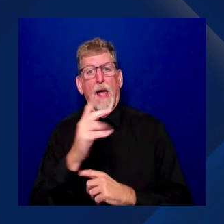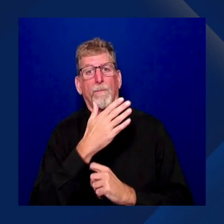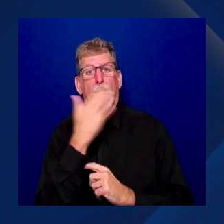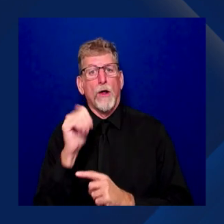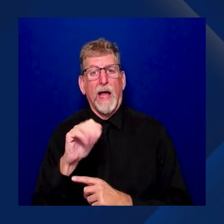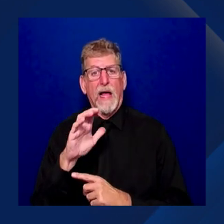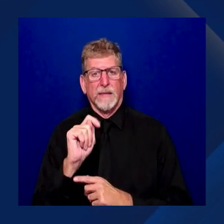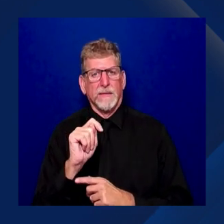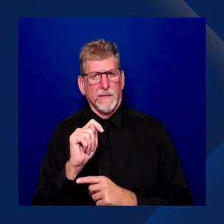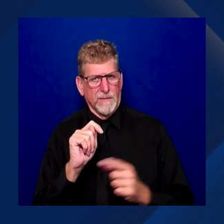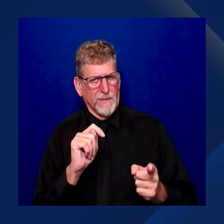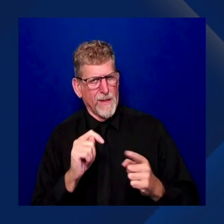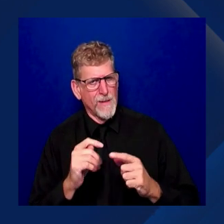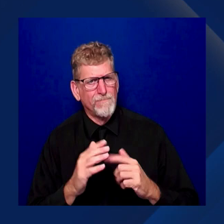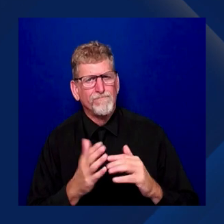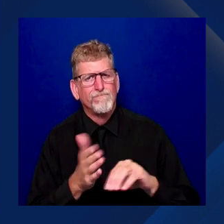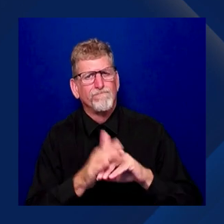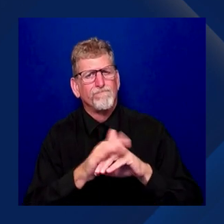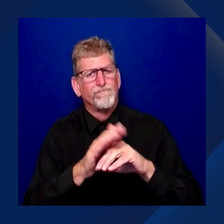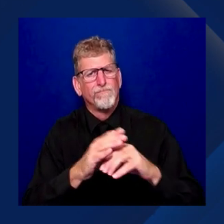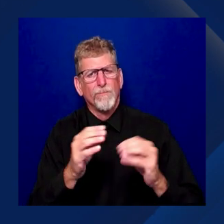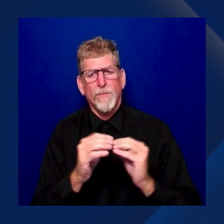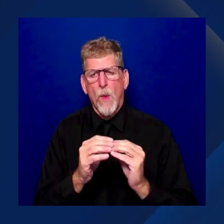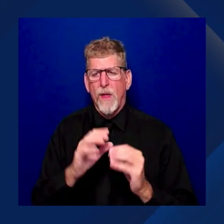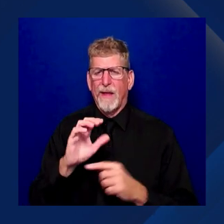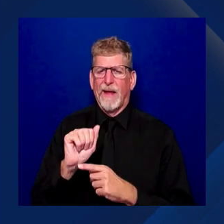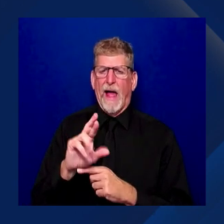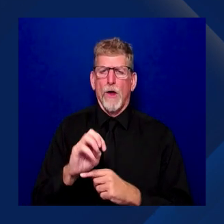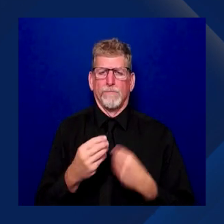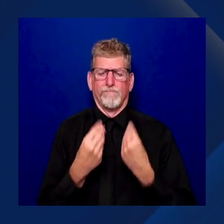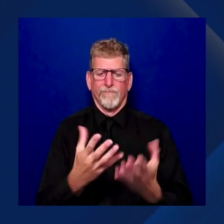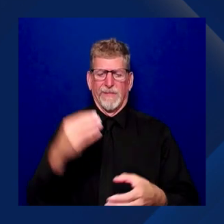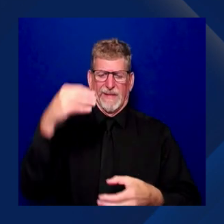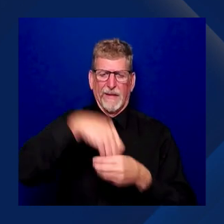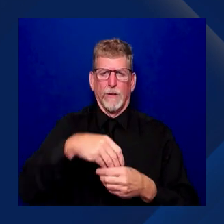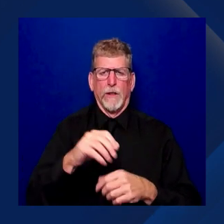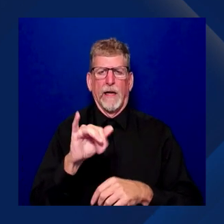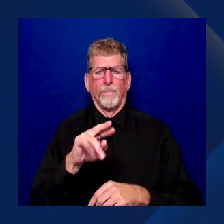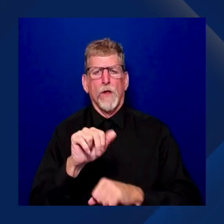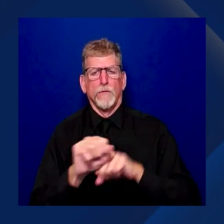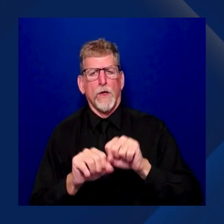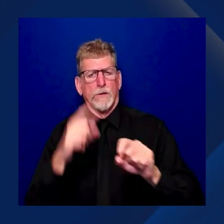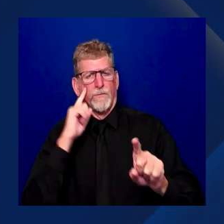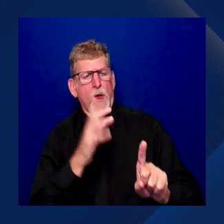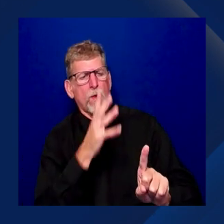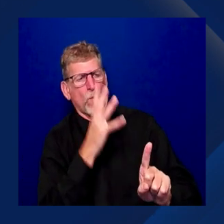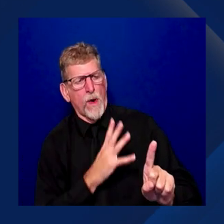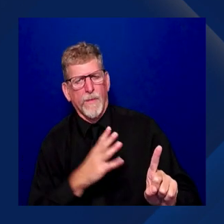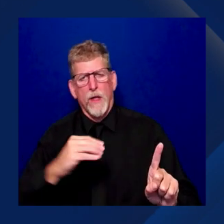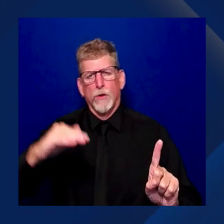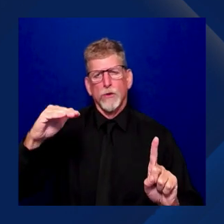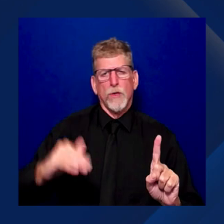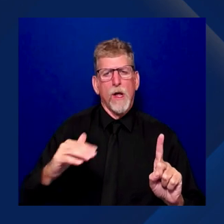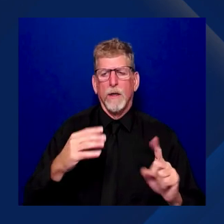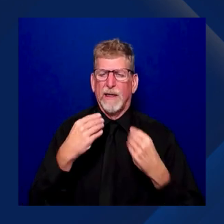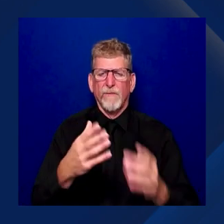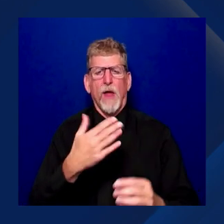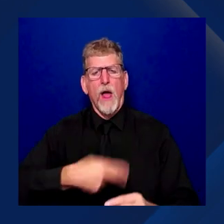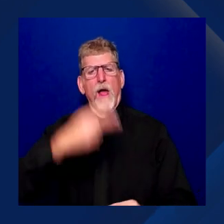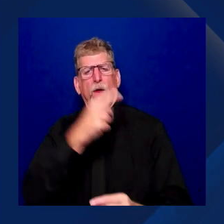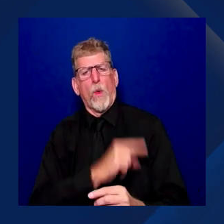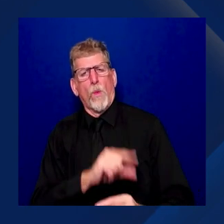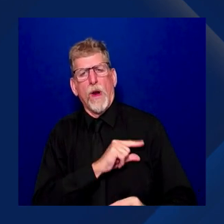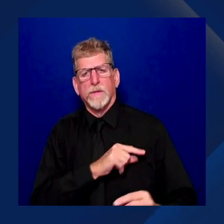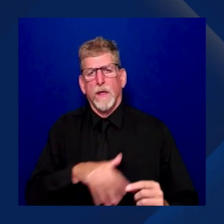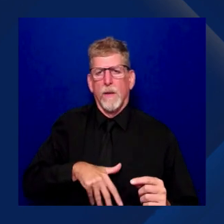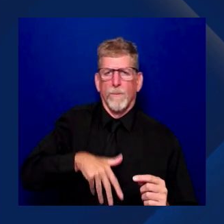make sure that every mother and child receives the high quality maternal and postpartum care that they deserve and require.